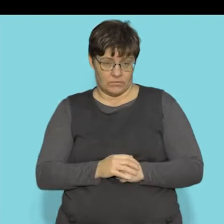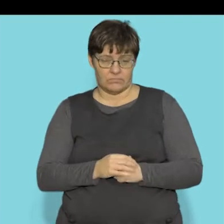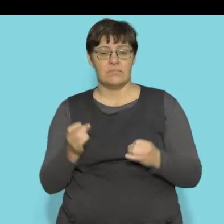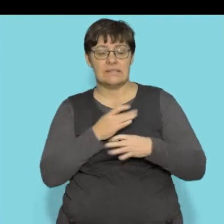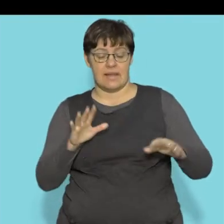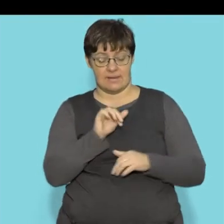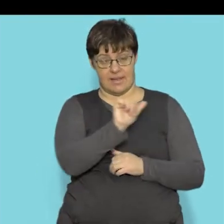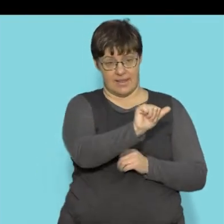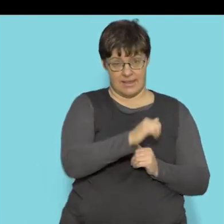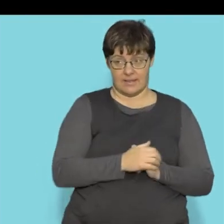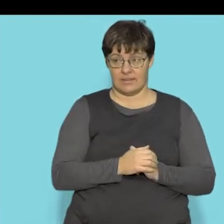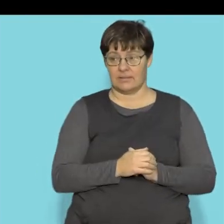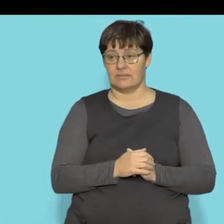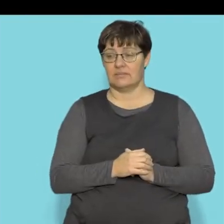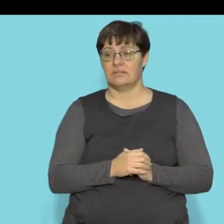with A.